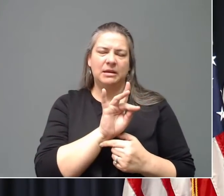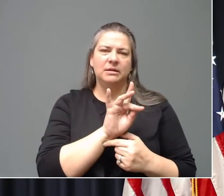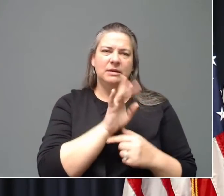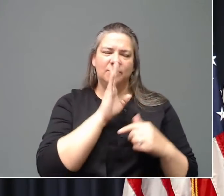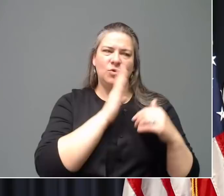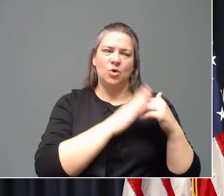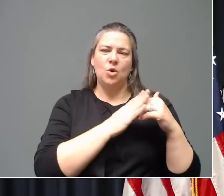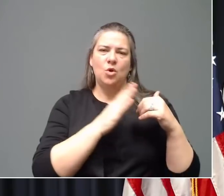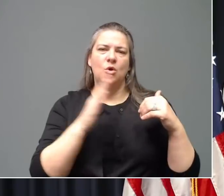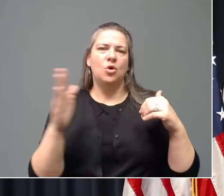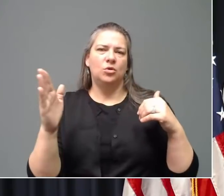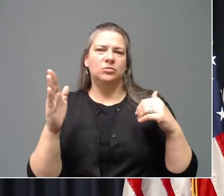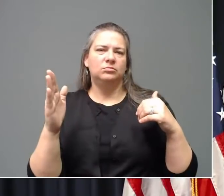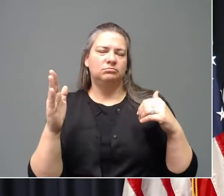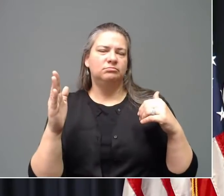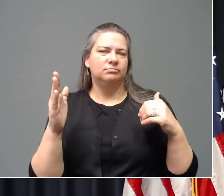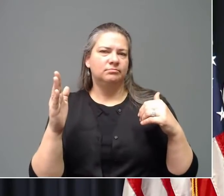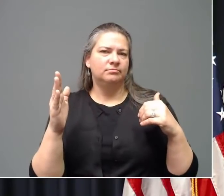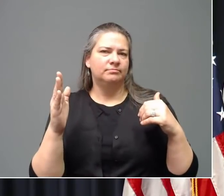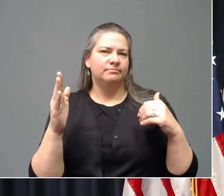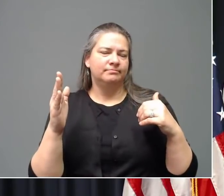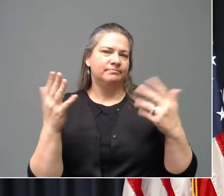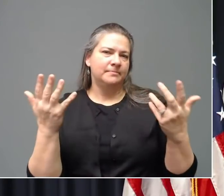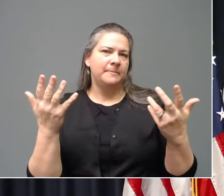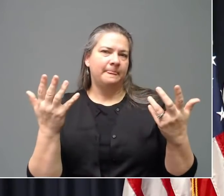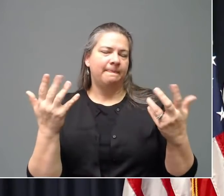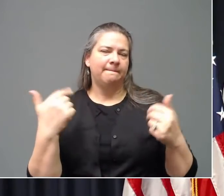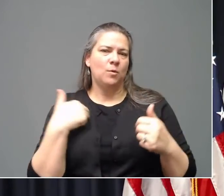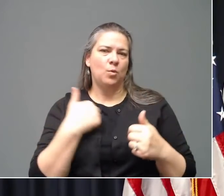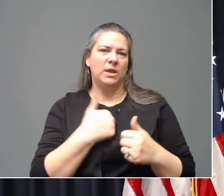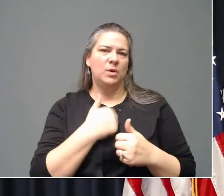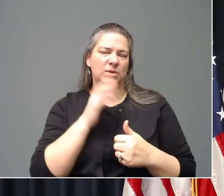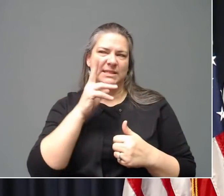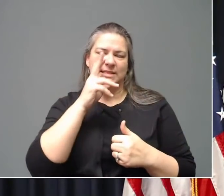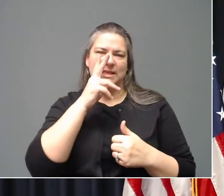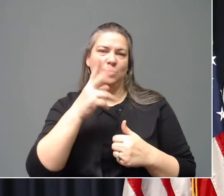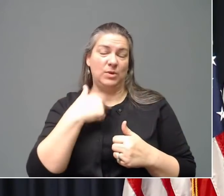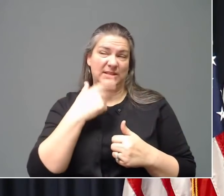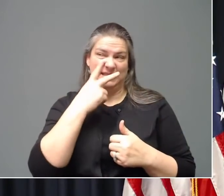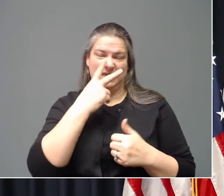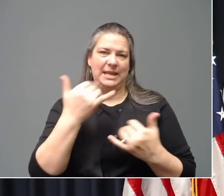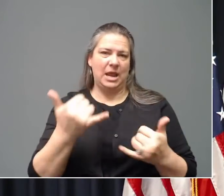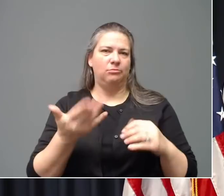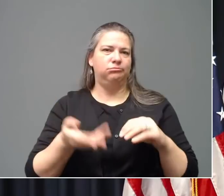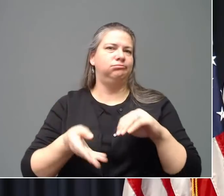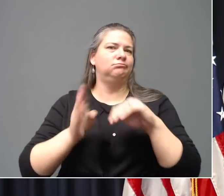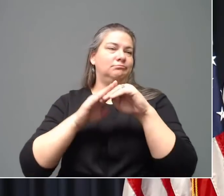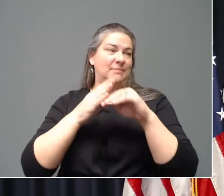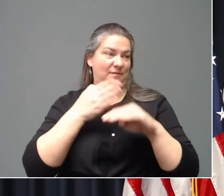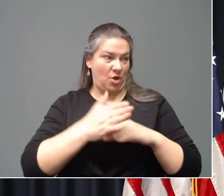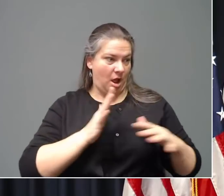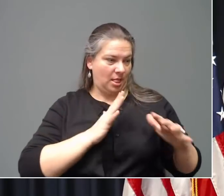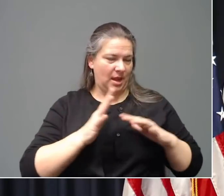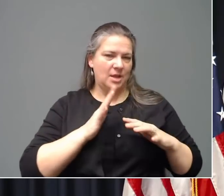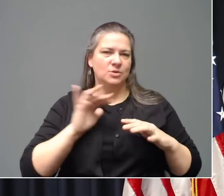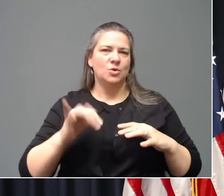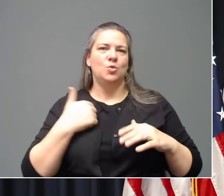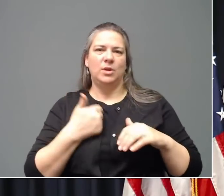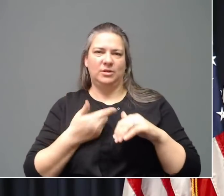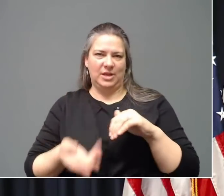of weeks, showing that we're seeing a real bump after the holidays that we're going to need to